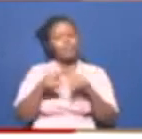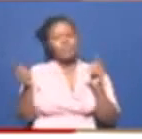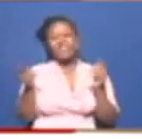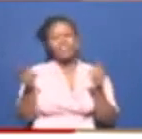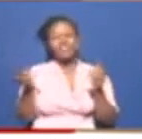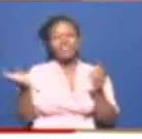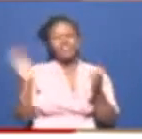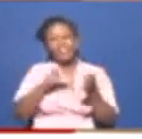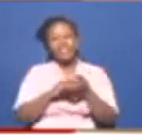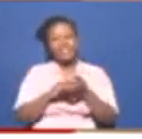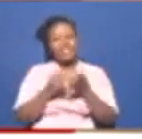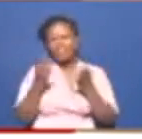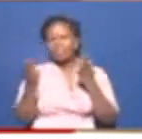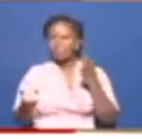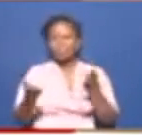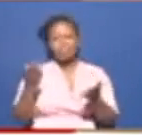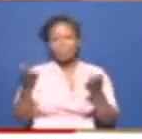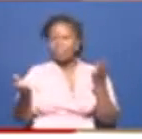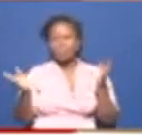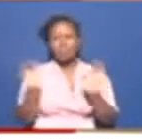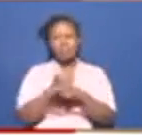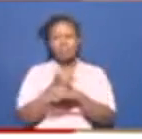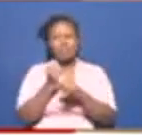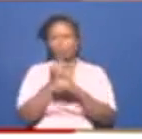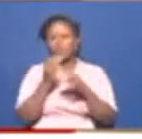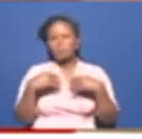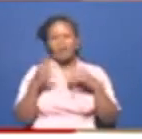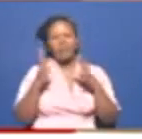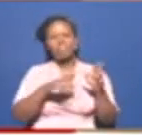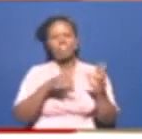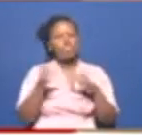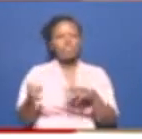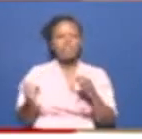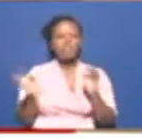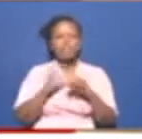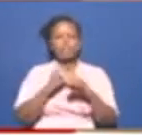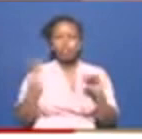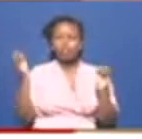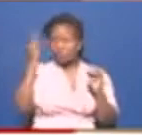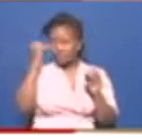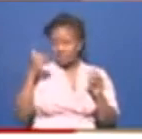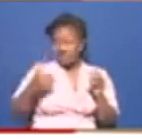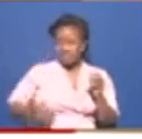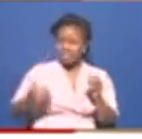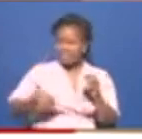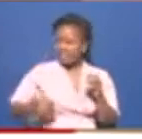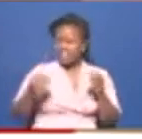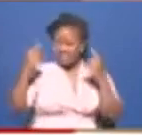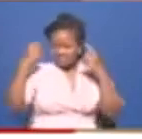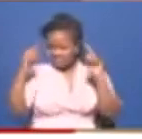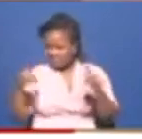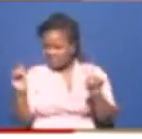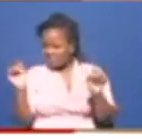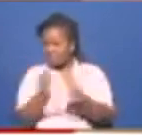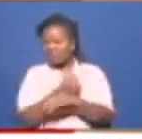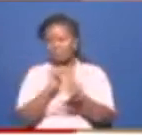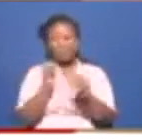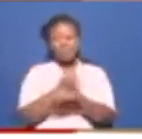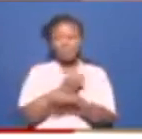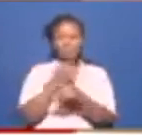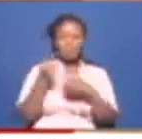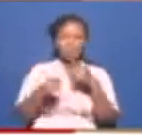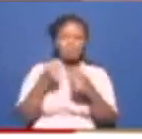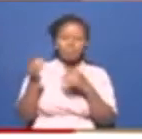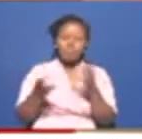may not be in a position to go back to their normalcy because, one, the surgery was not successful, so they keep having, leaking urine and feces at the same